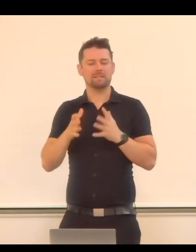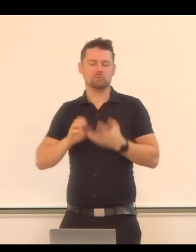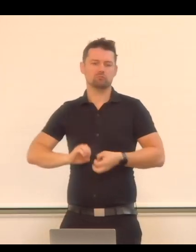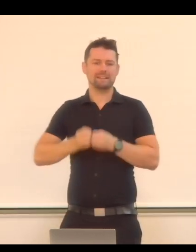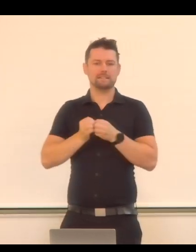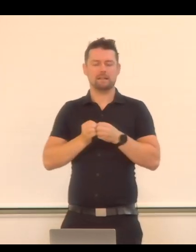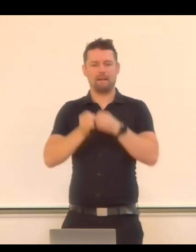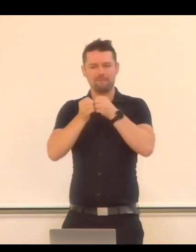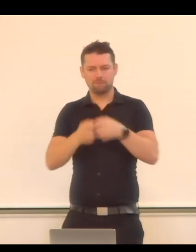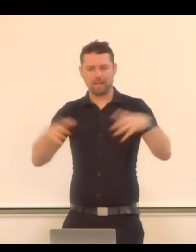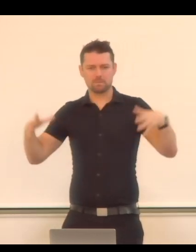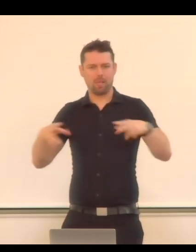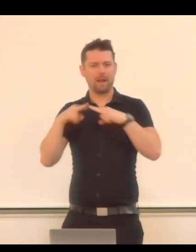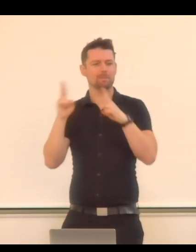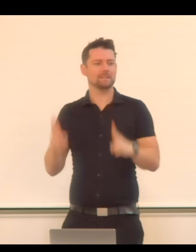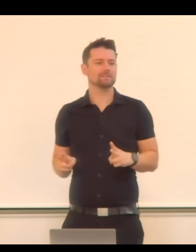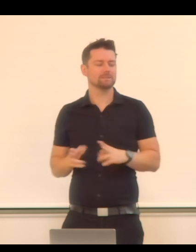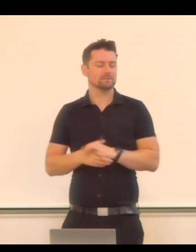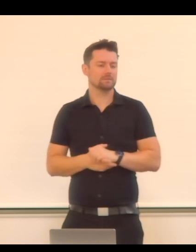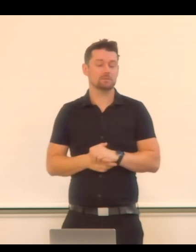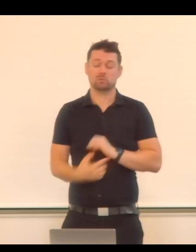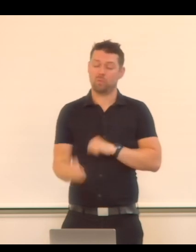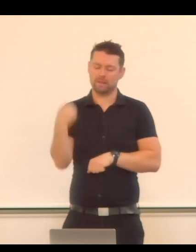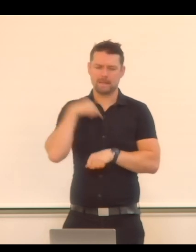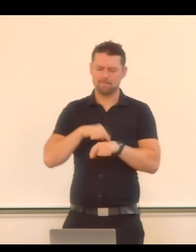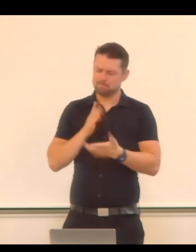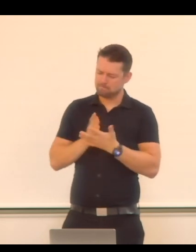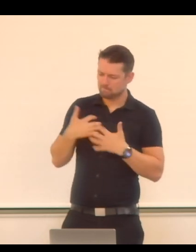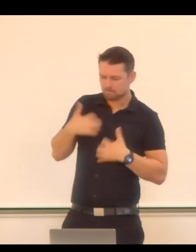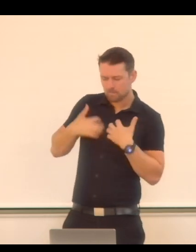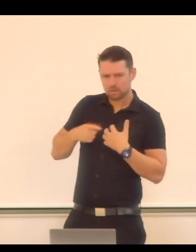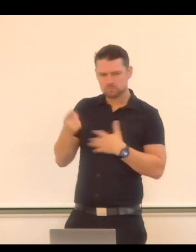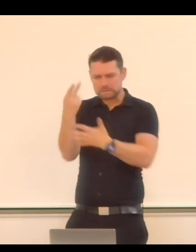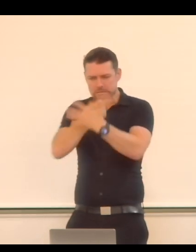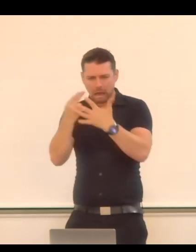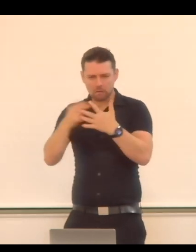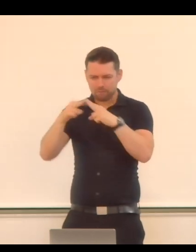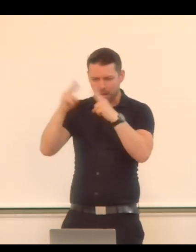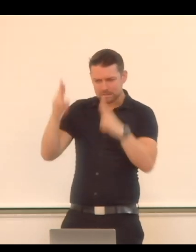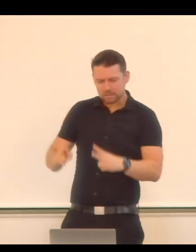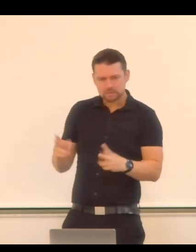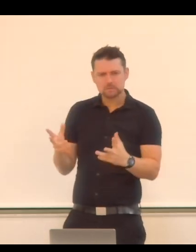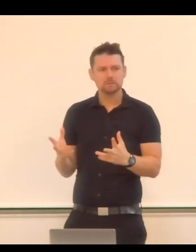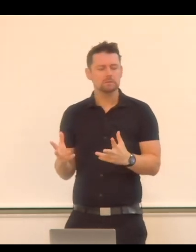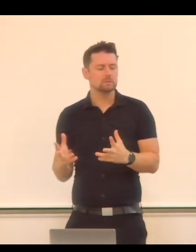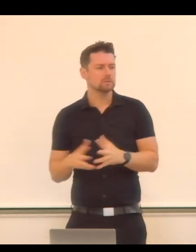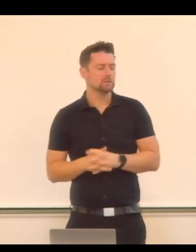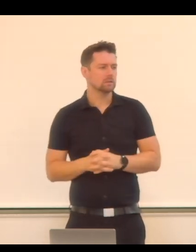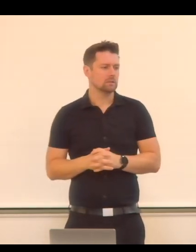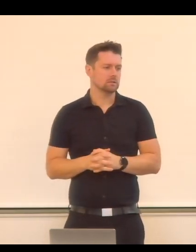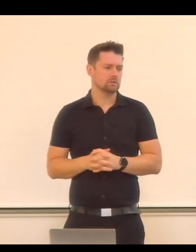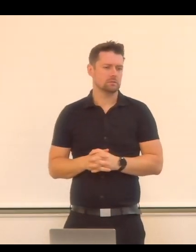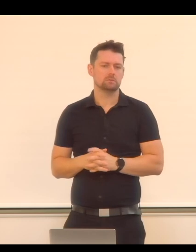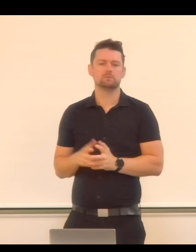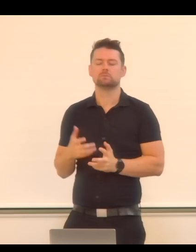habitats. And so at that point, I was really interested in the habitat design effort. And I learned